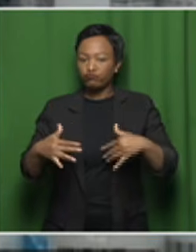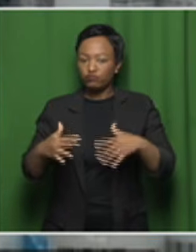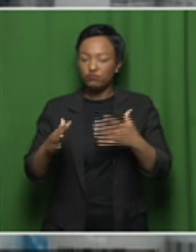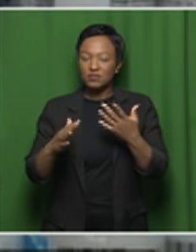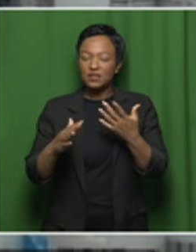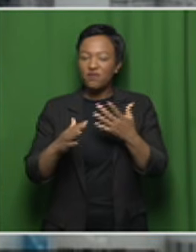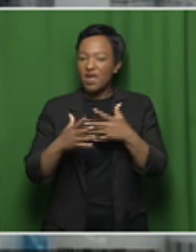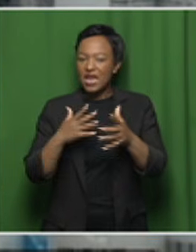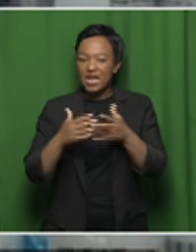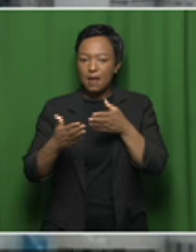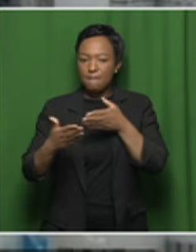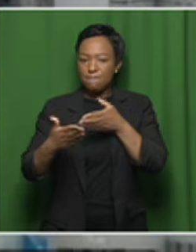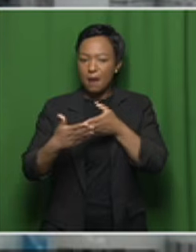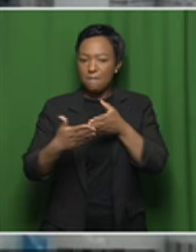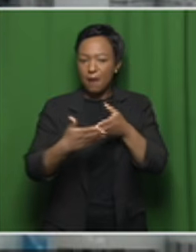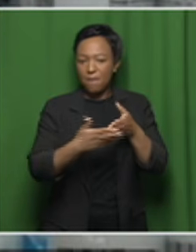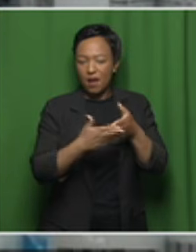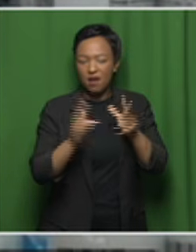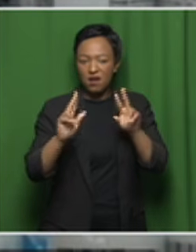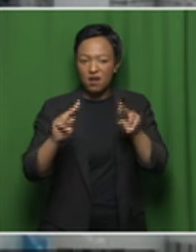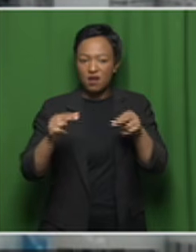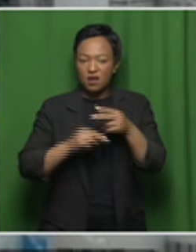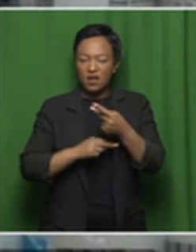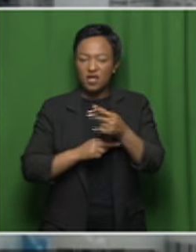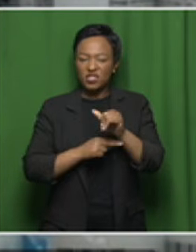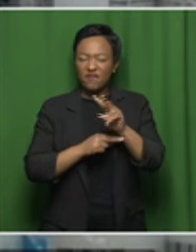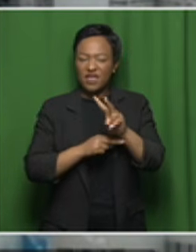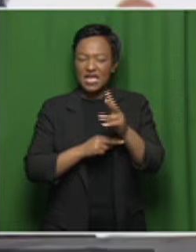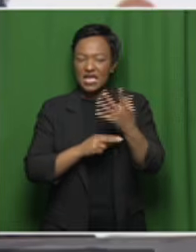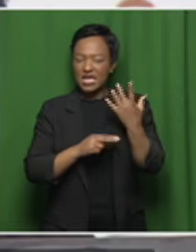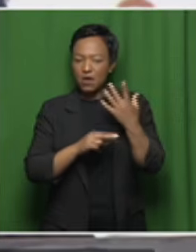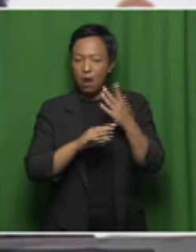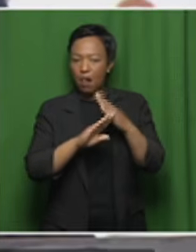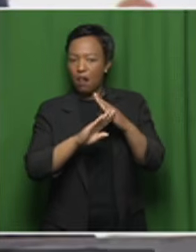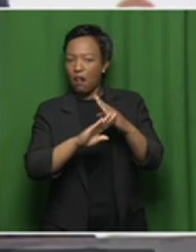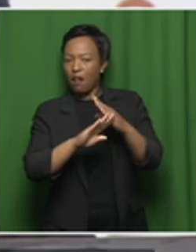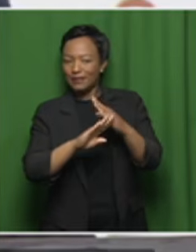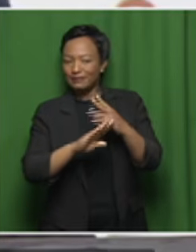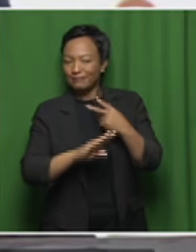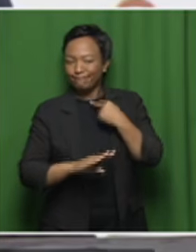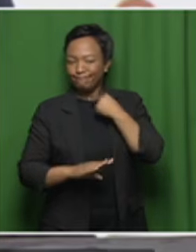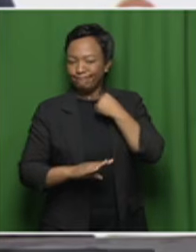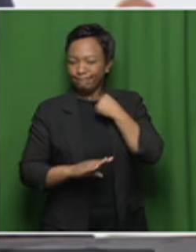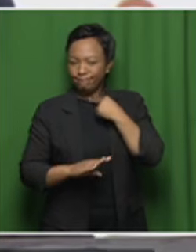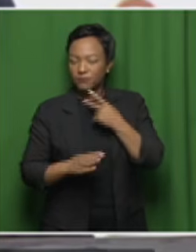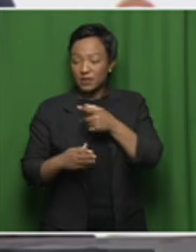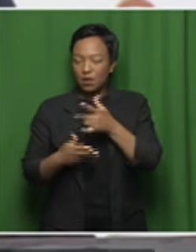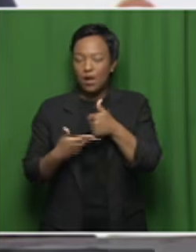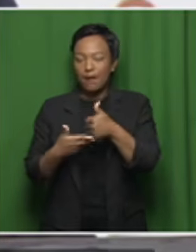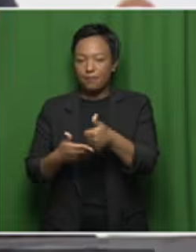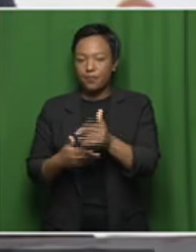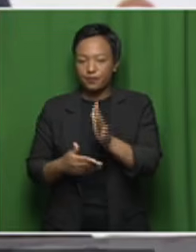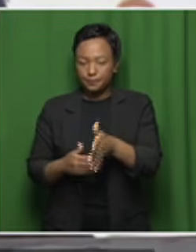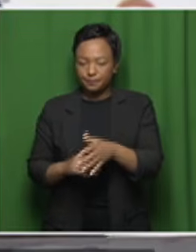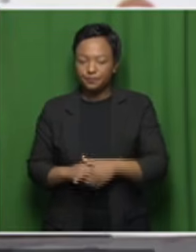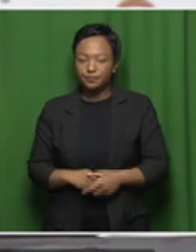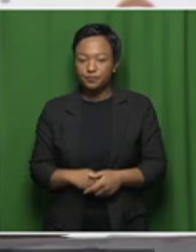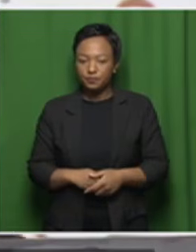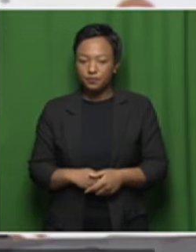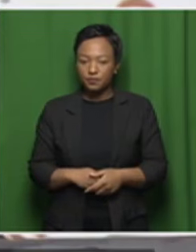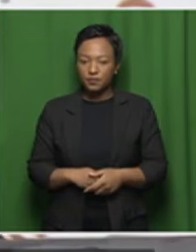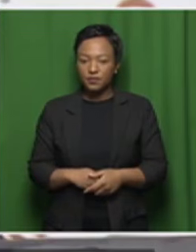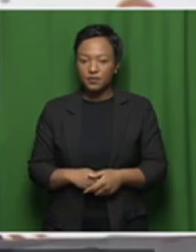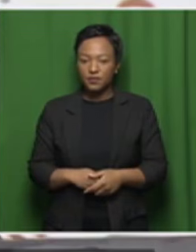persisting barriers in the national HIV prevention response. Prevention still eludes us.